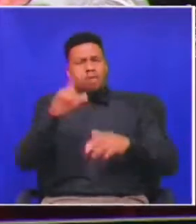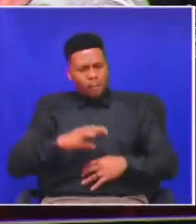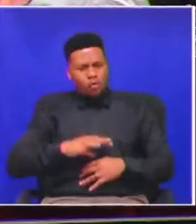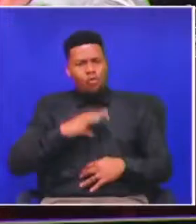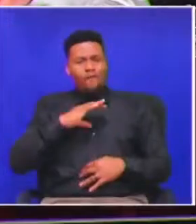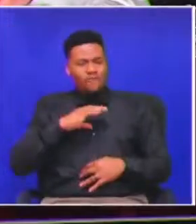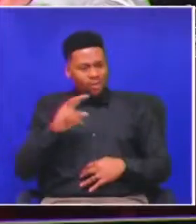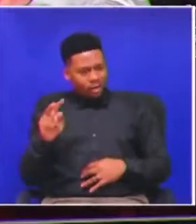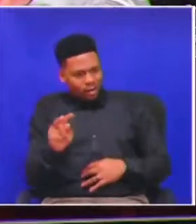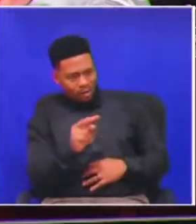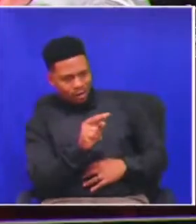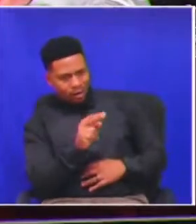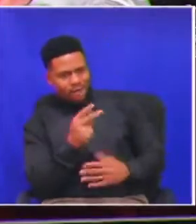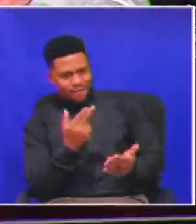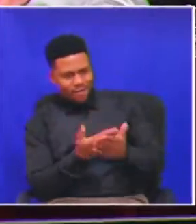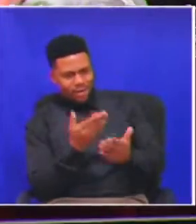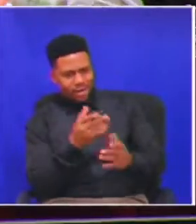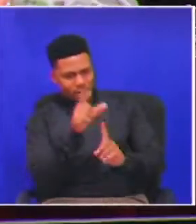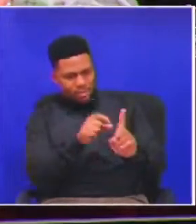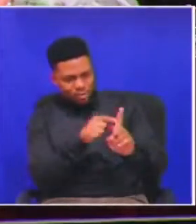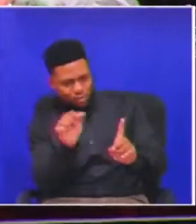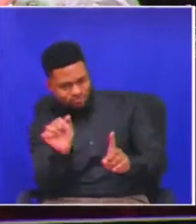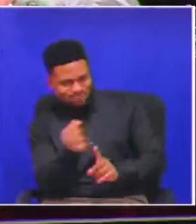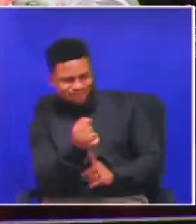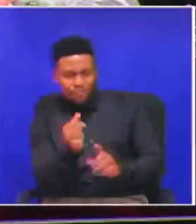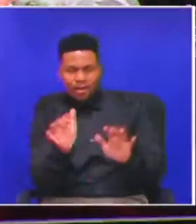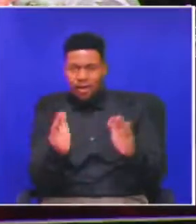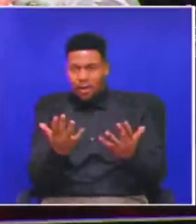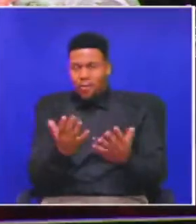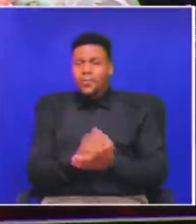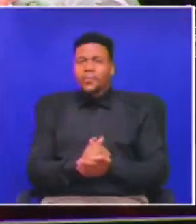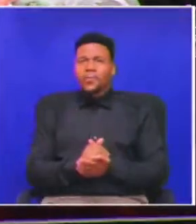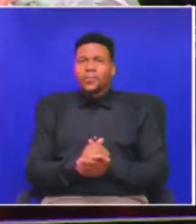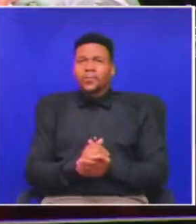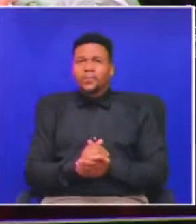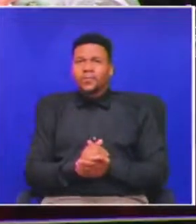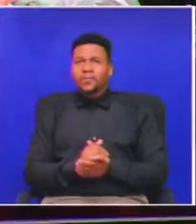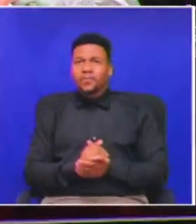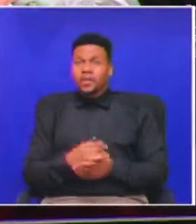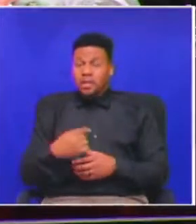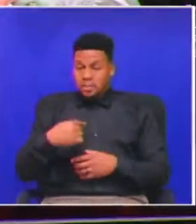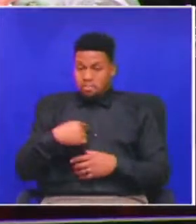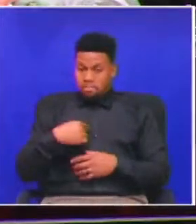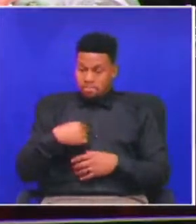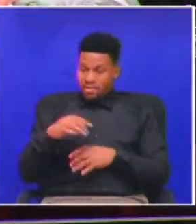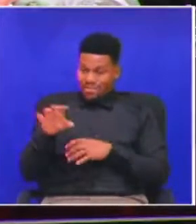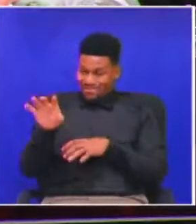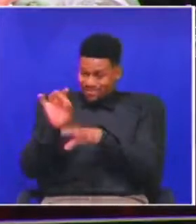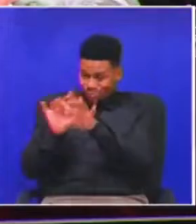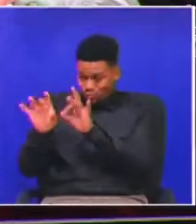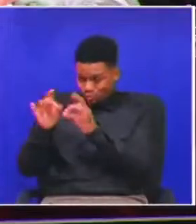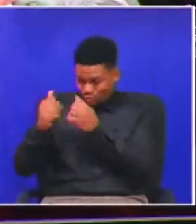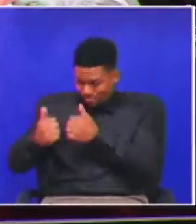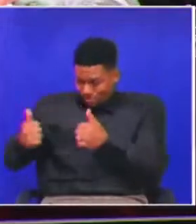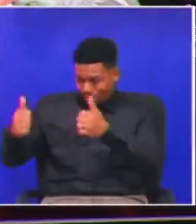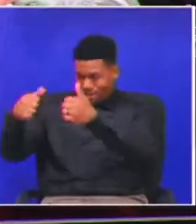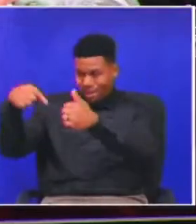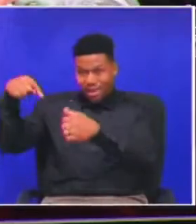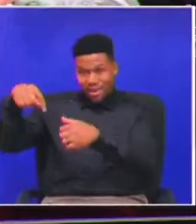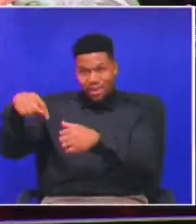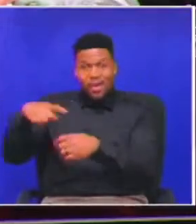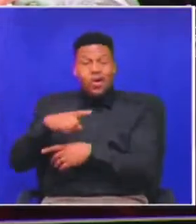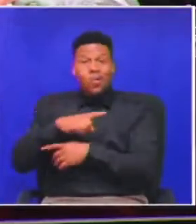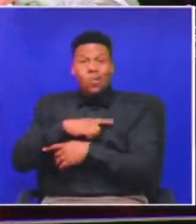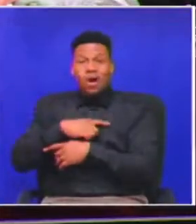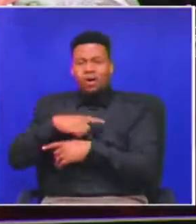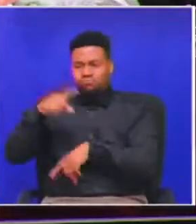of a person in this critical office. I selected a panel that would combine a